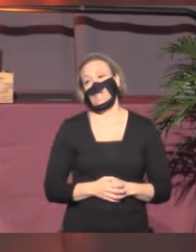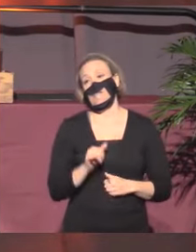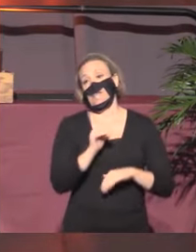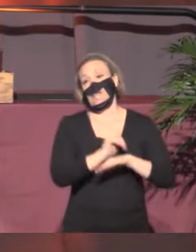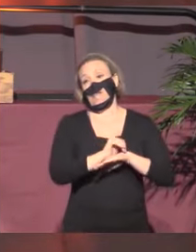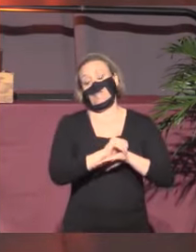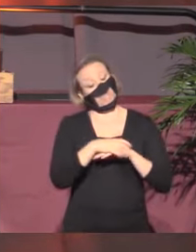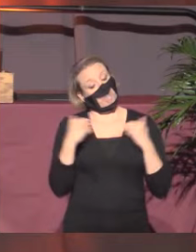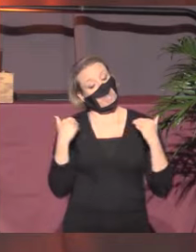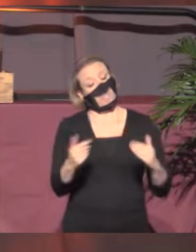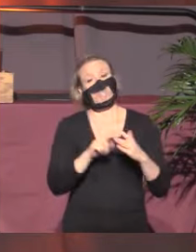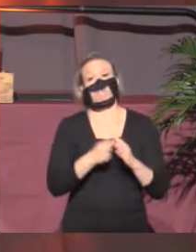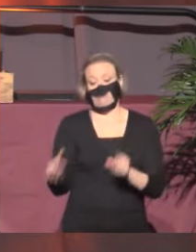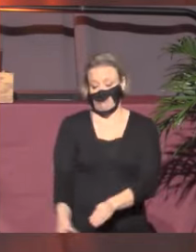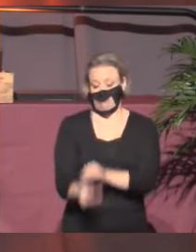I decided to start reading.